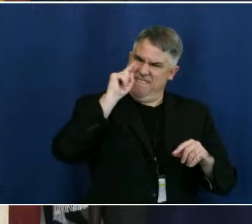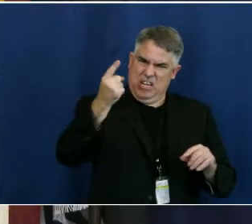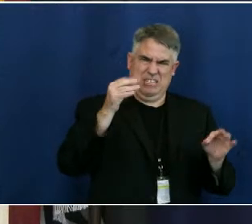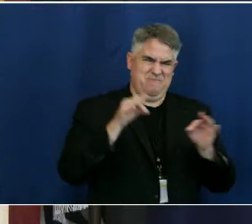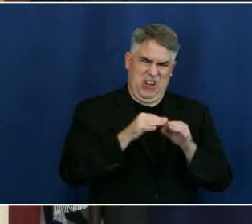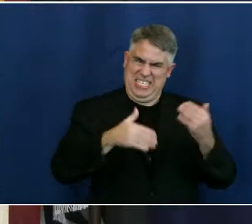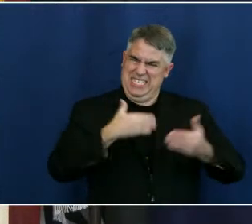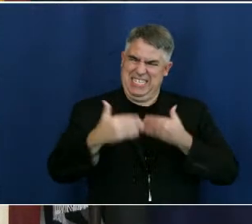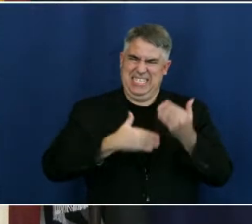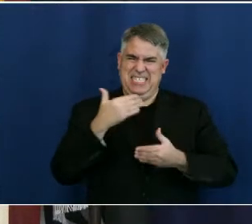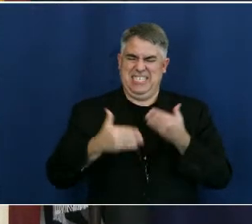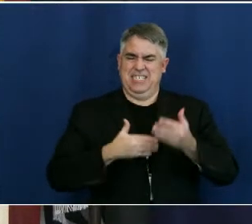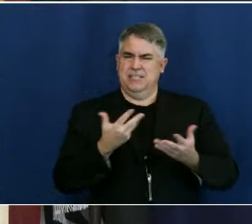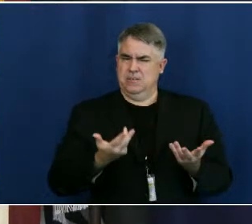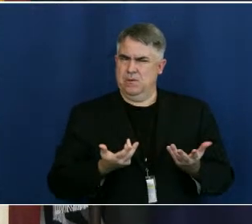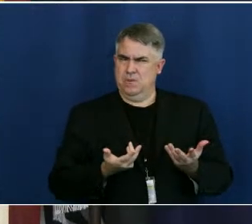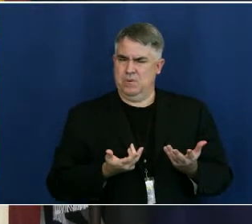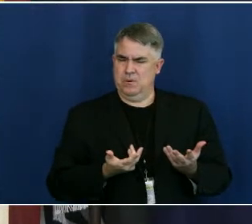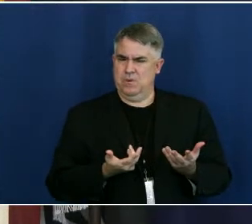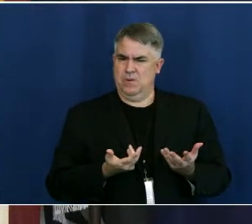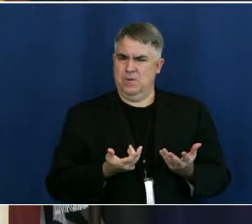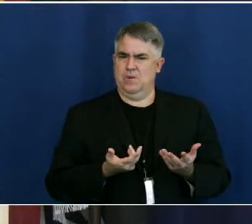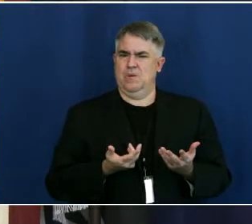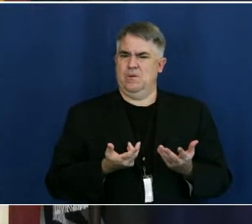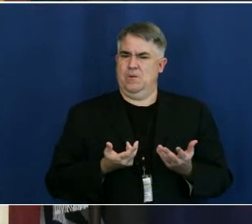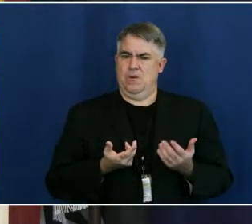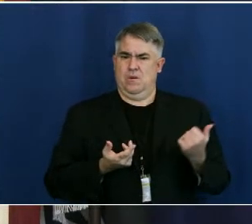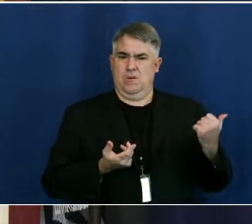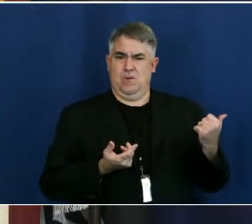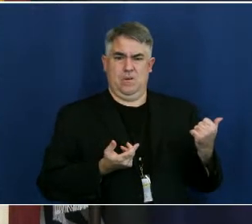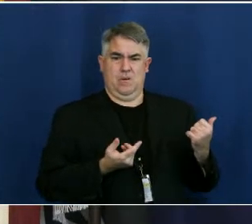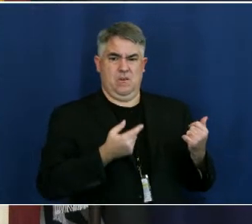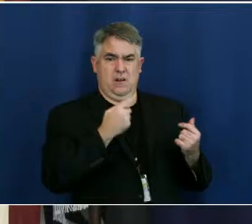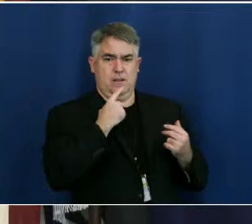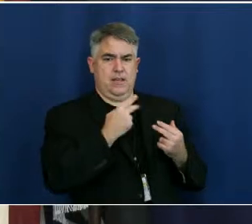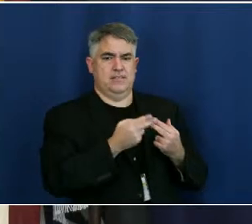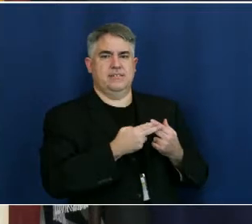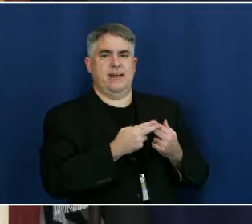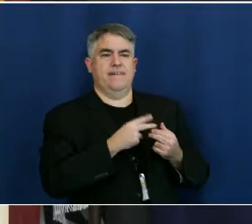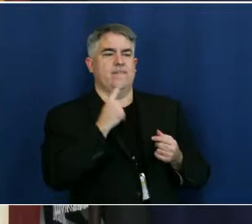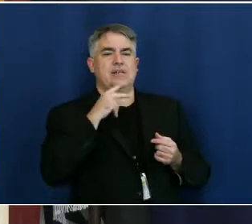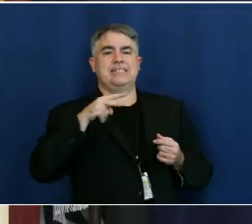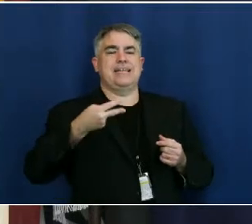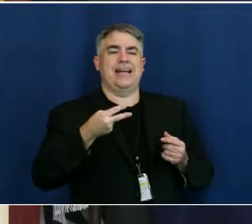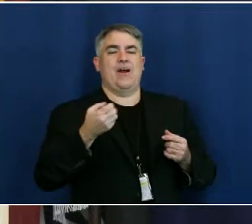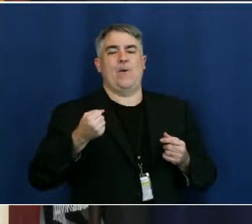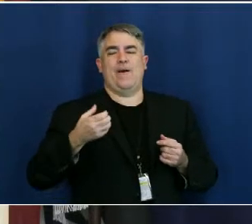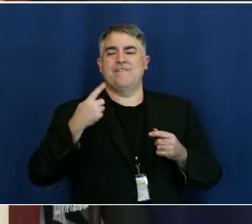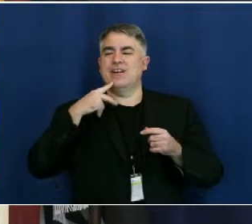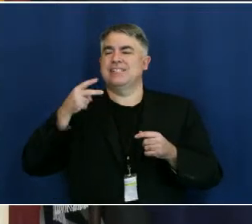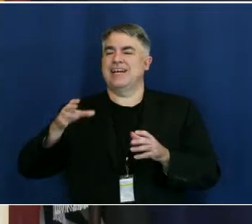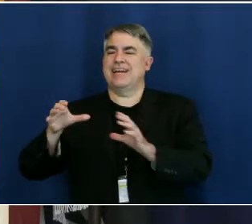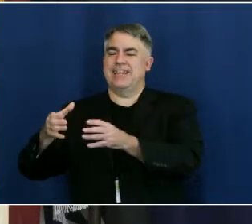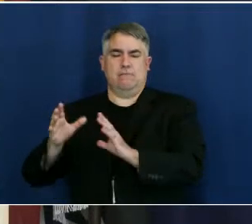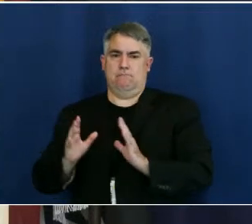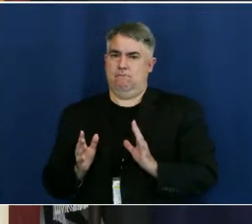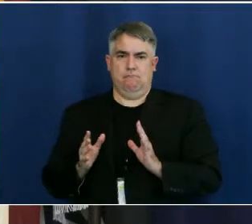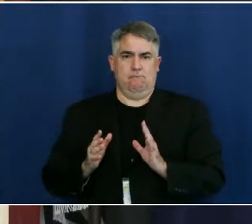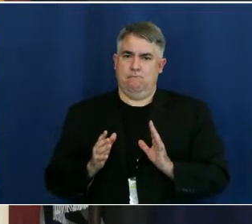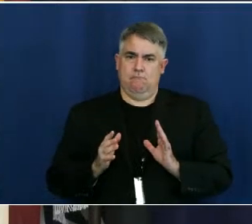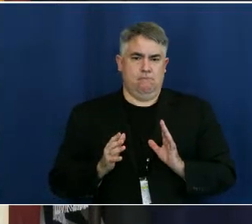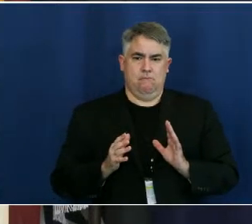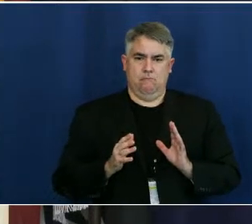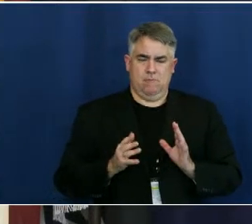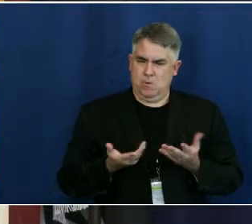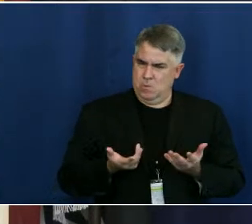and that has meant not reserving a supply for second doses when they come due. You all